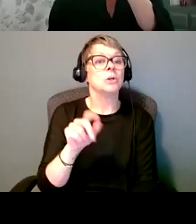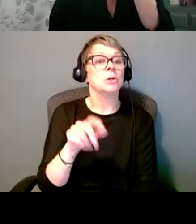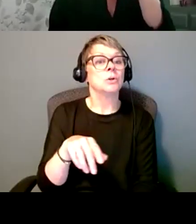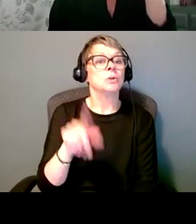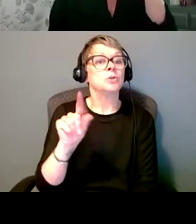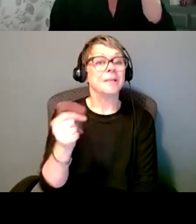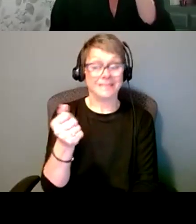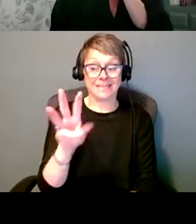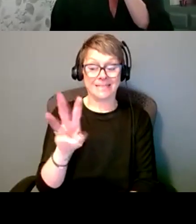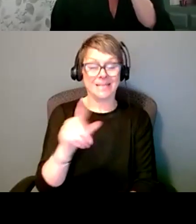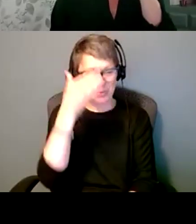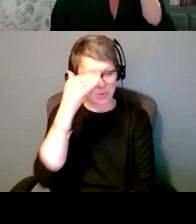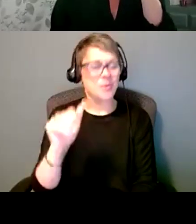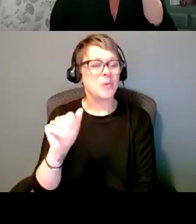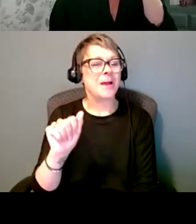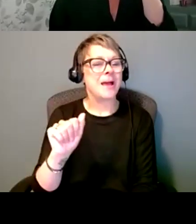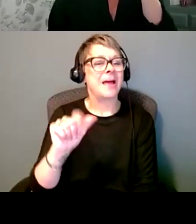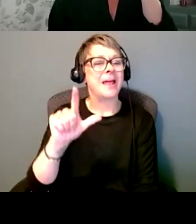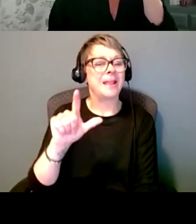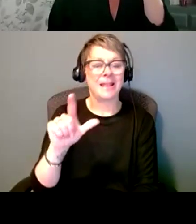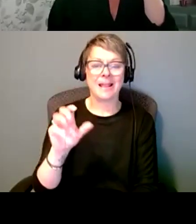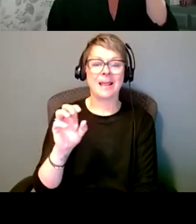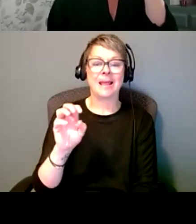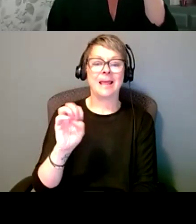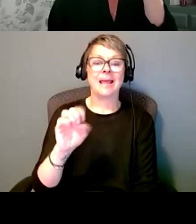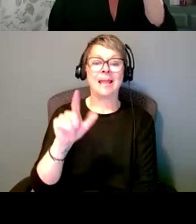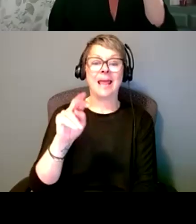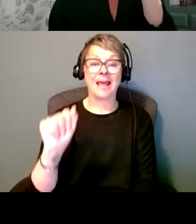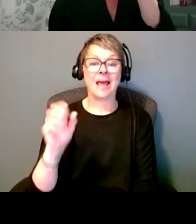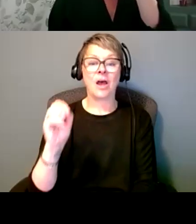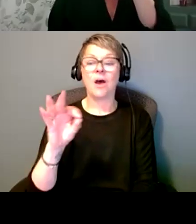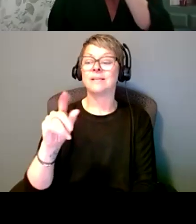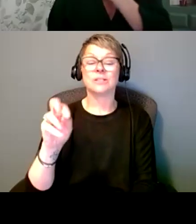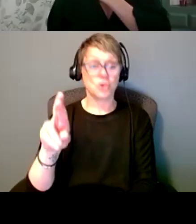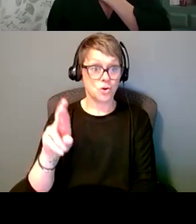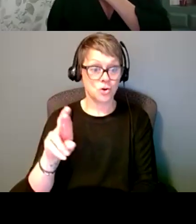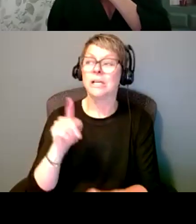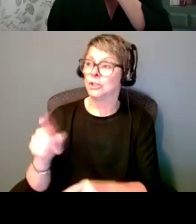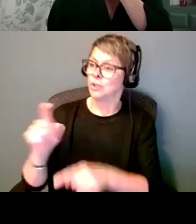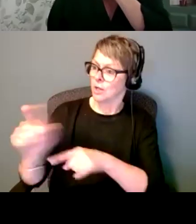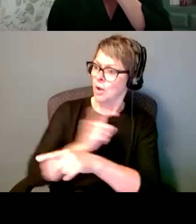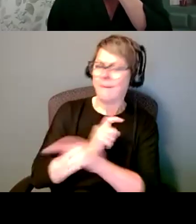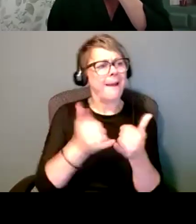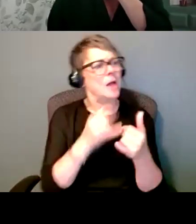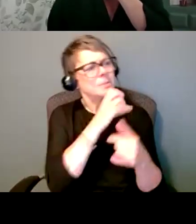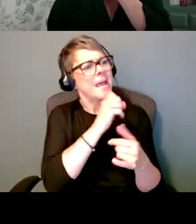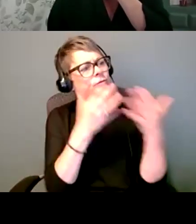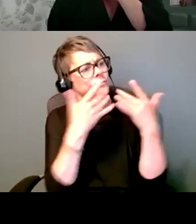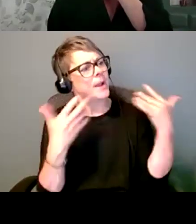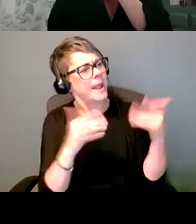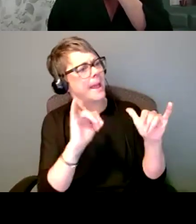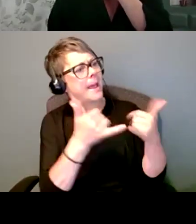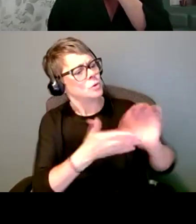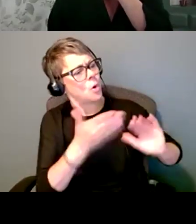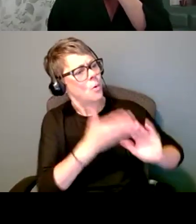know Elena Officer from the World Health Organization. She called me to see how this age friendly is going. And I started talking about